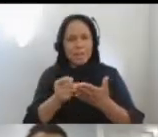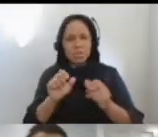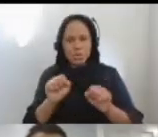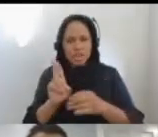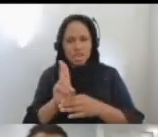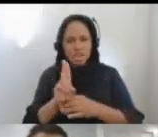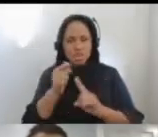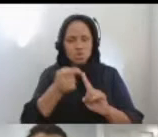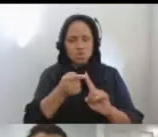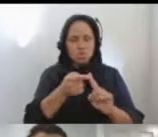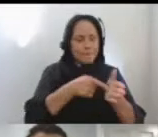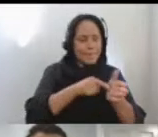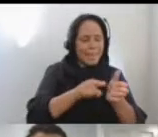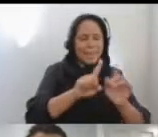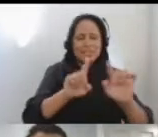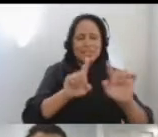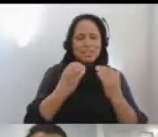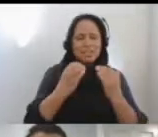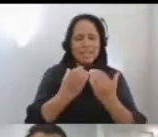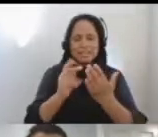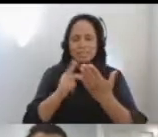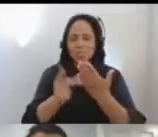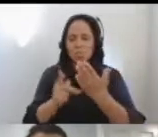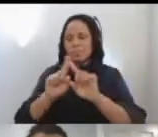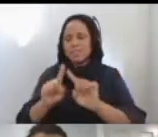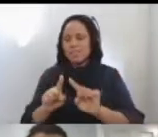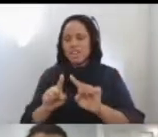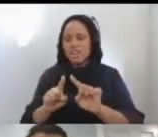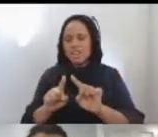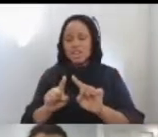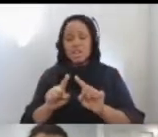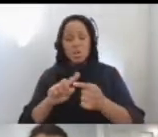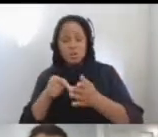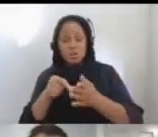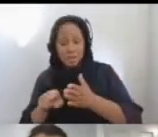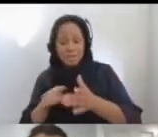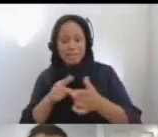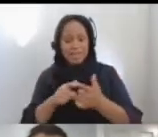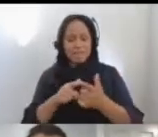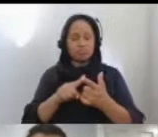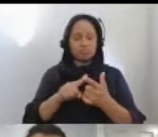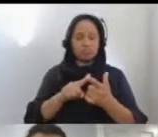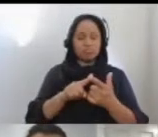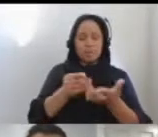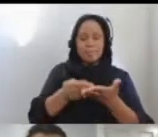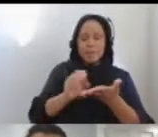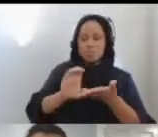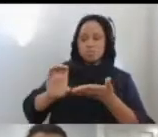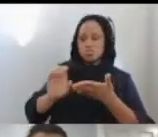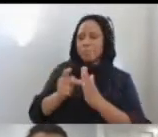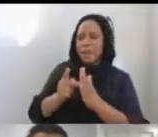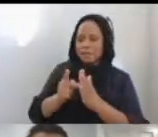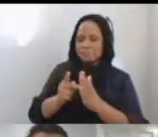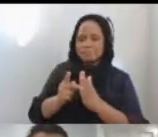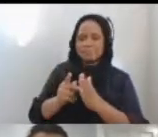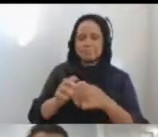expense different types of classes and programs through a reimbursement process. And so that is what